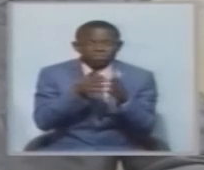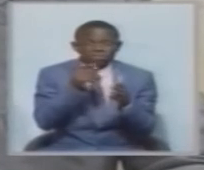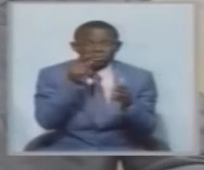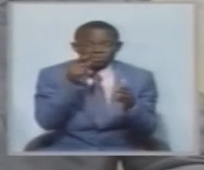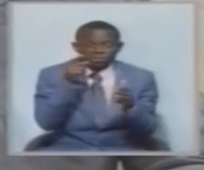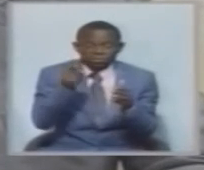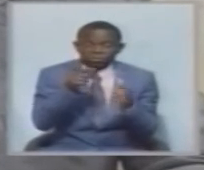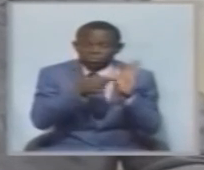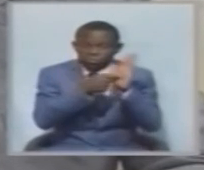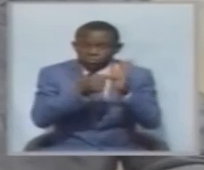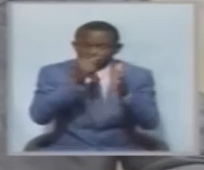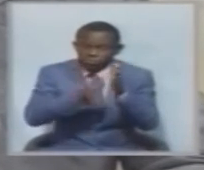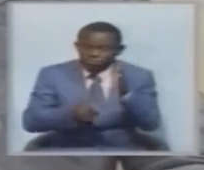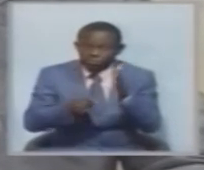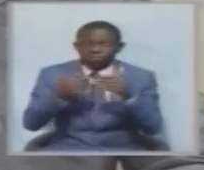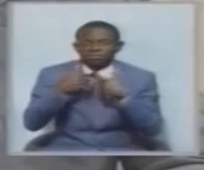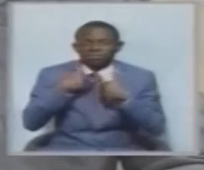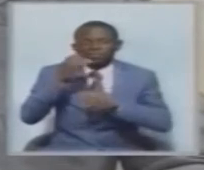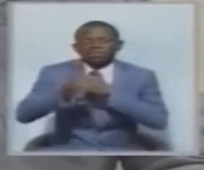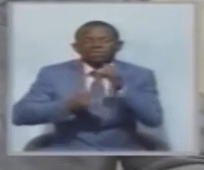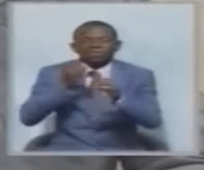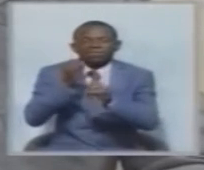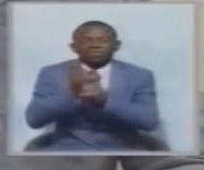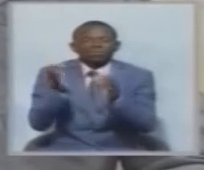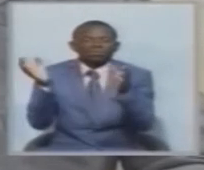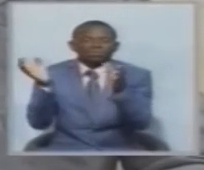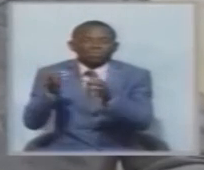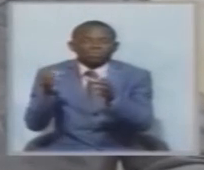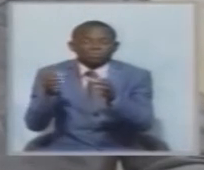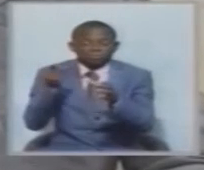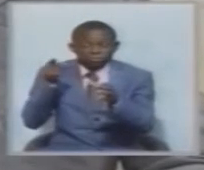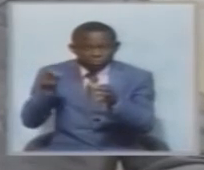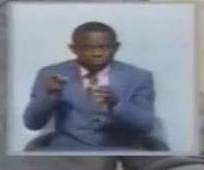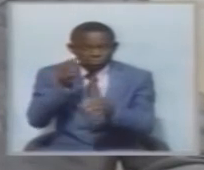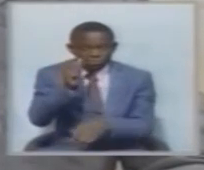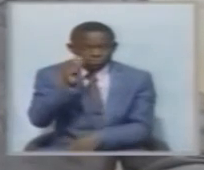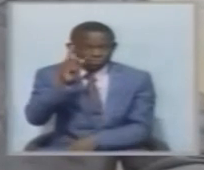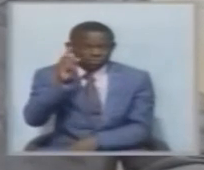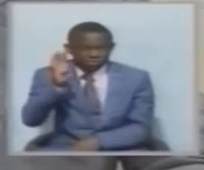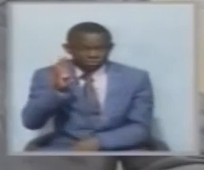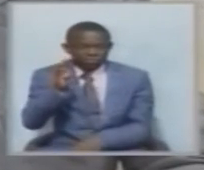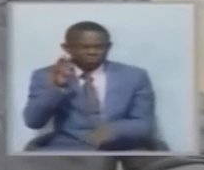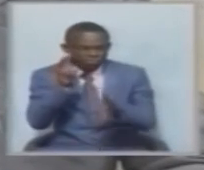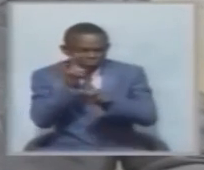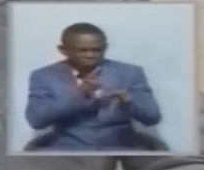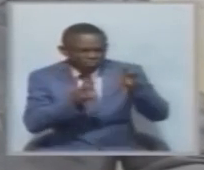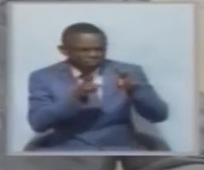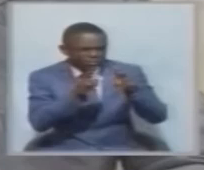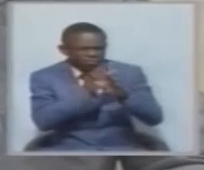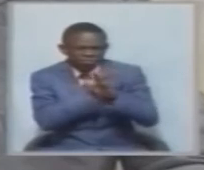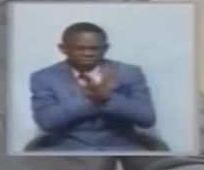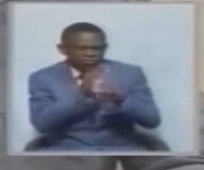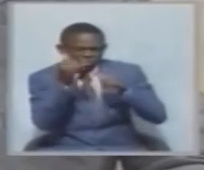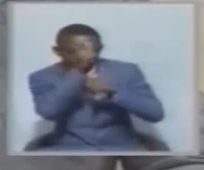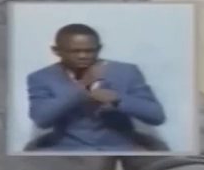because prior to coming here, they have to do an assessment whether you have the ability to do it and whether the environment is also conducive